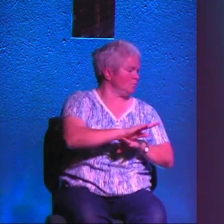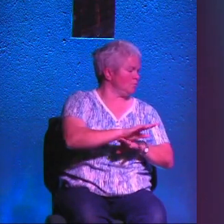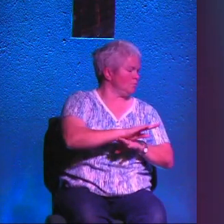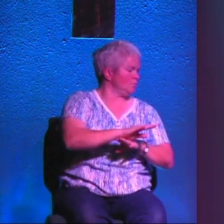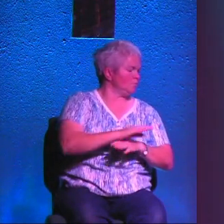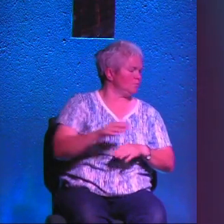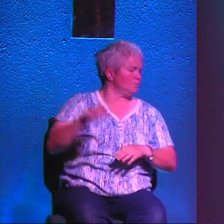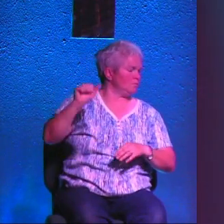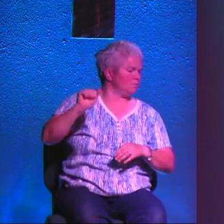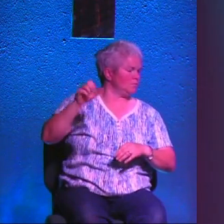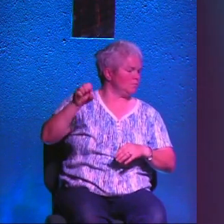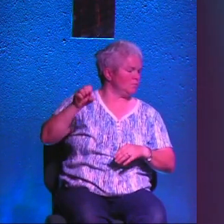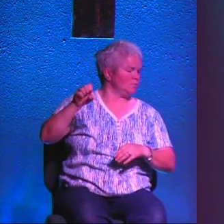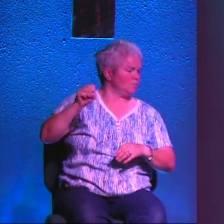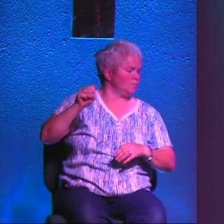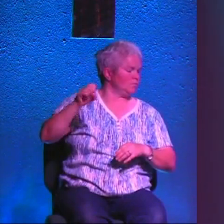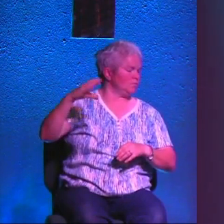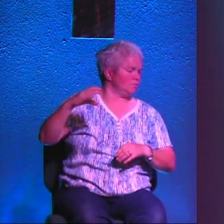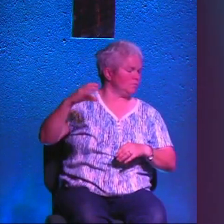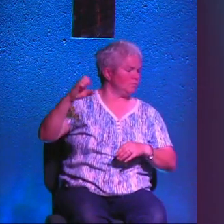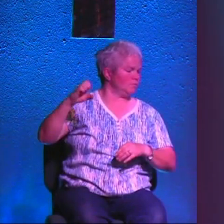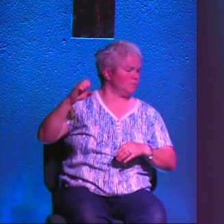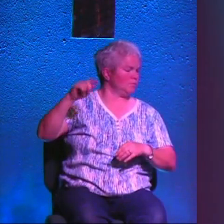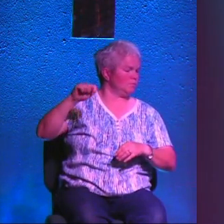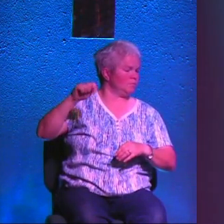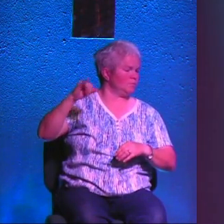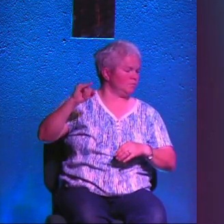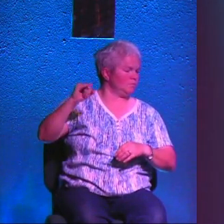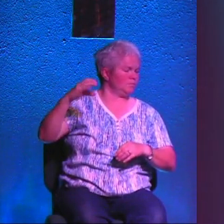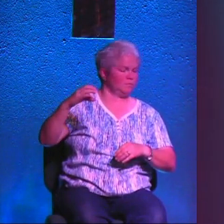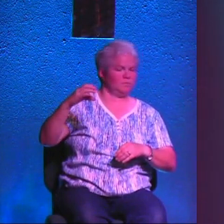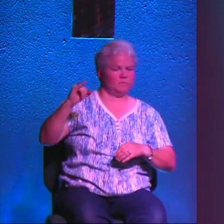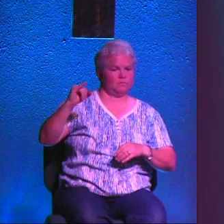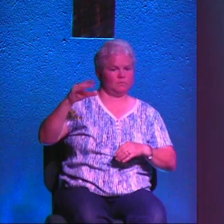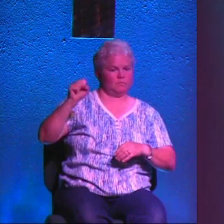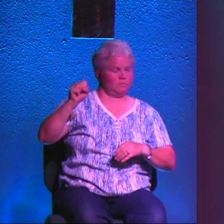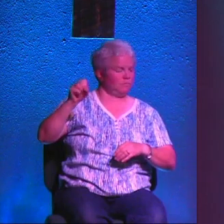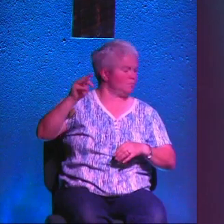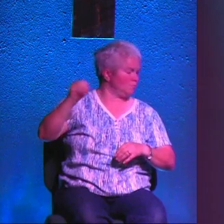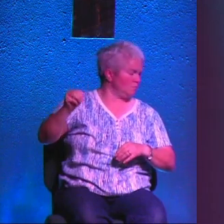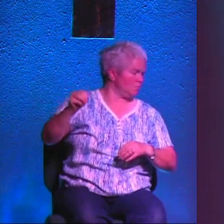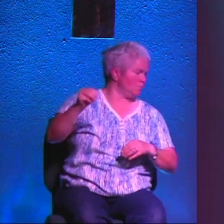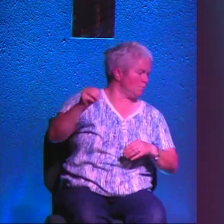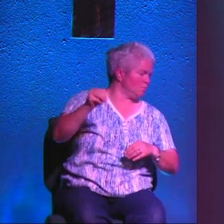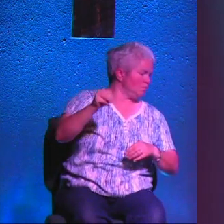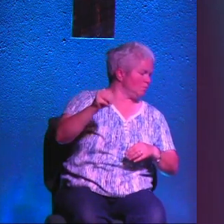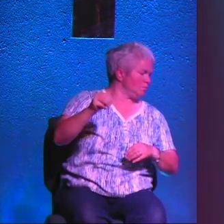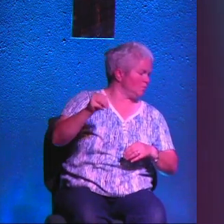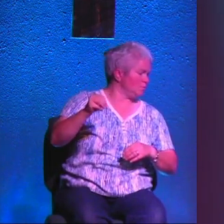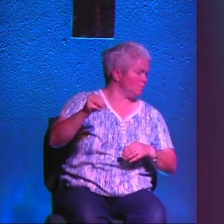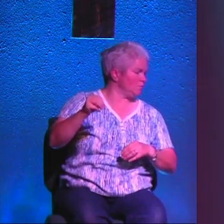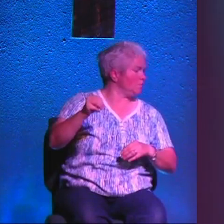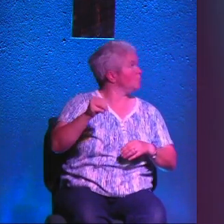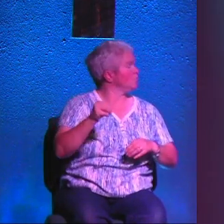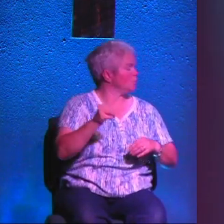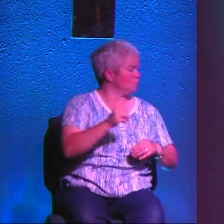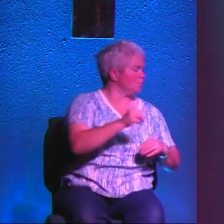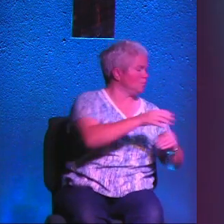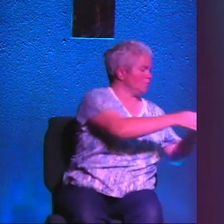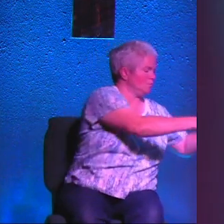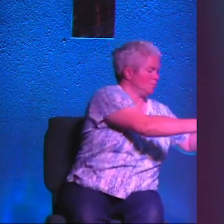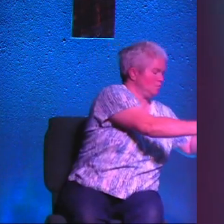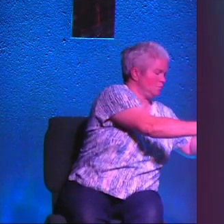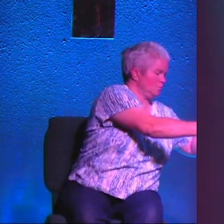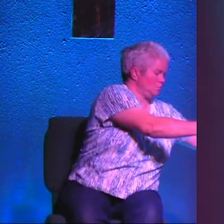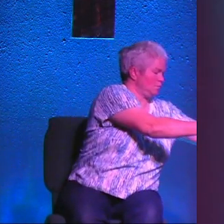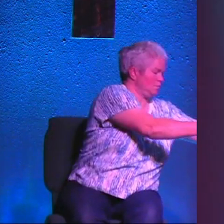of essentialism, the body is seen as evil, right? They see the body as this evil part of us. All the